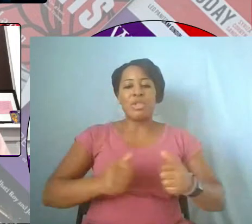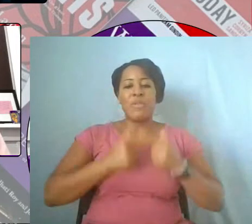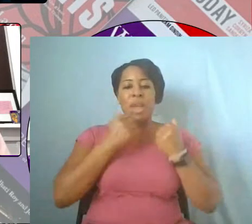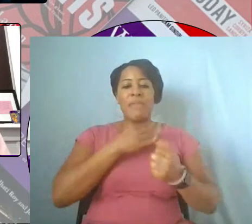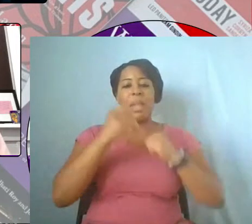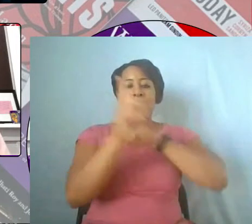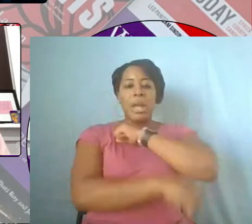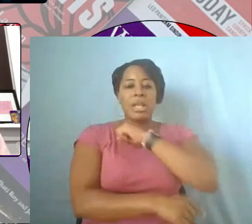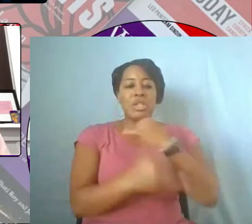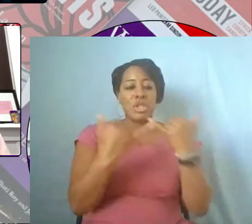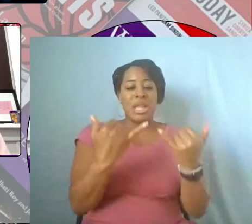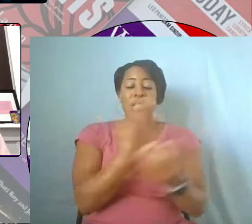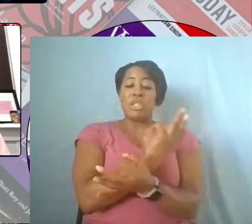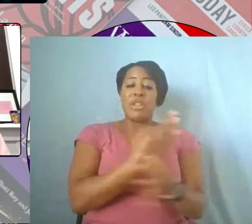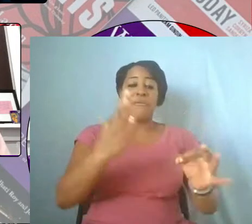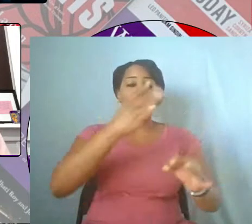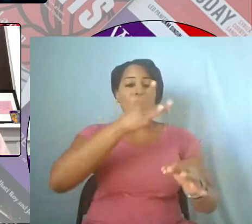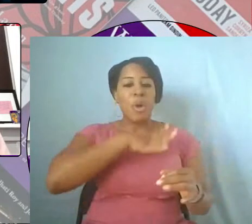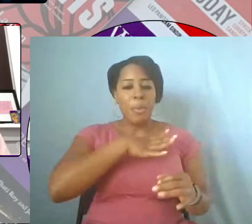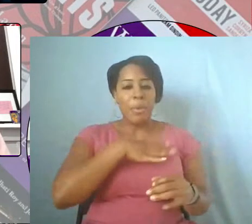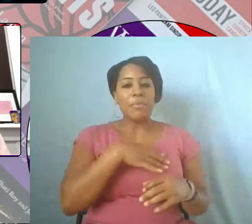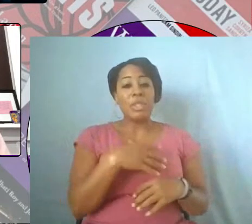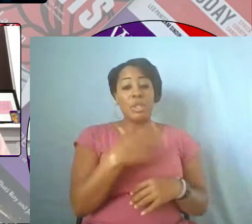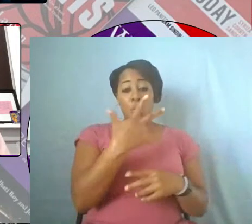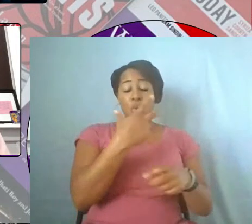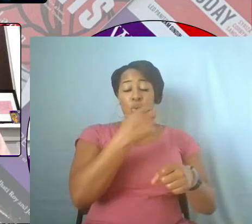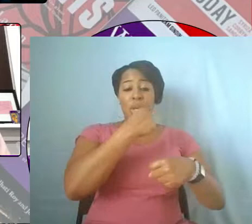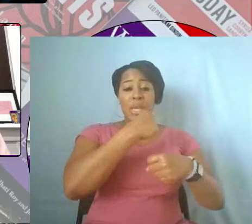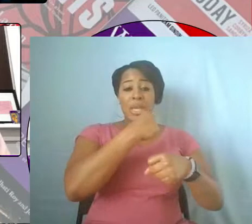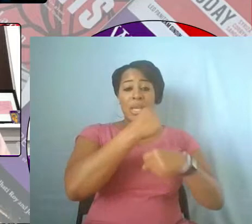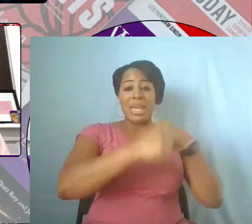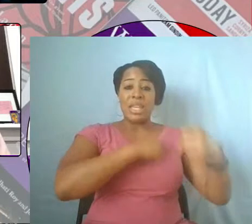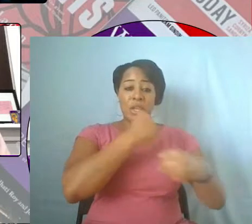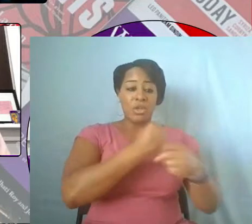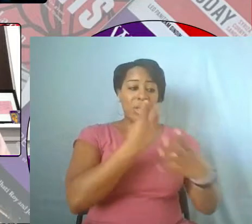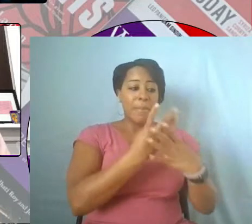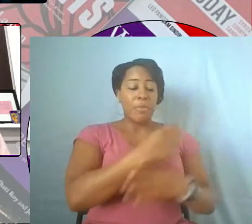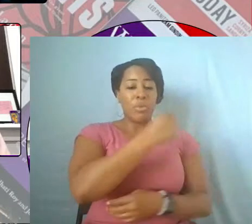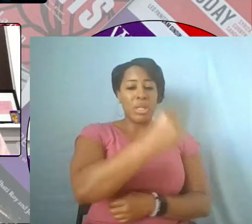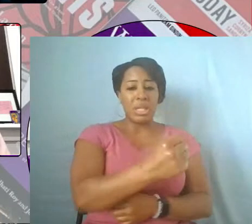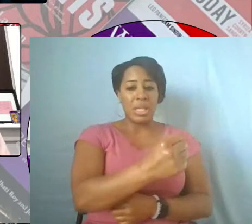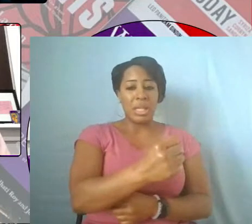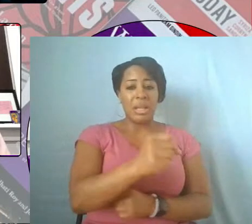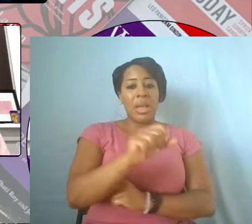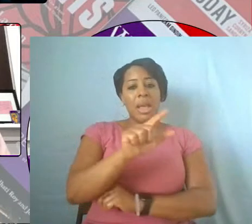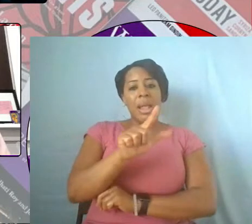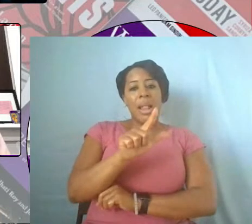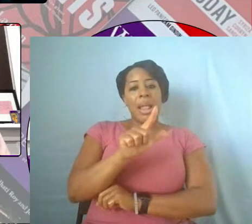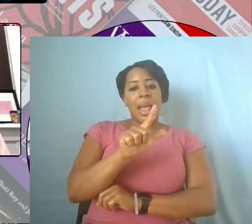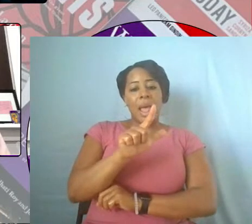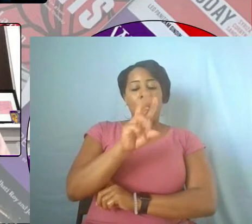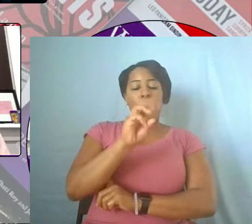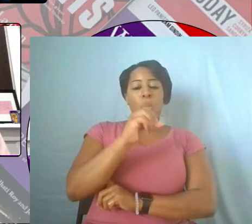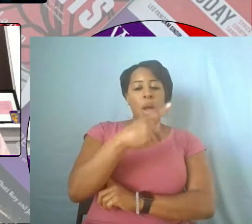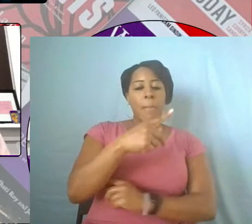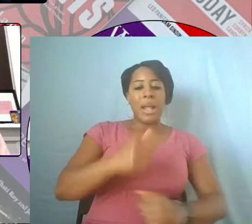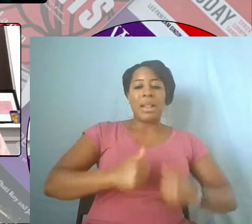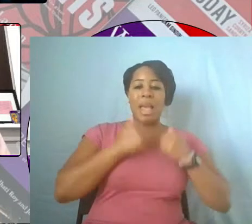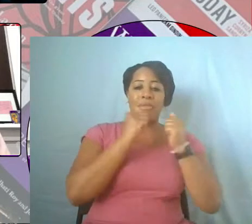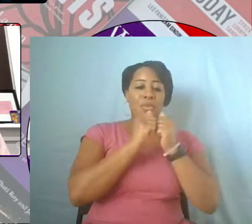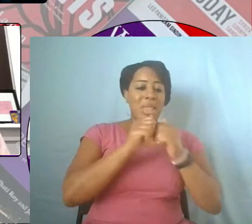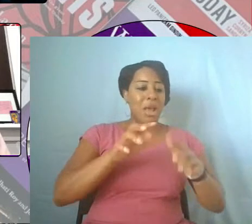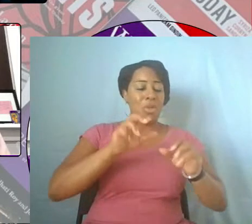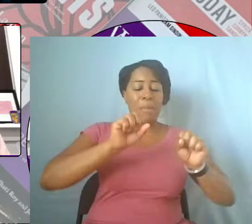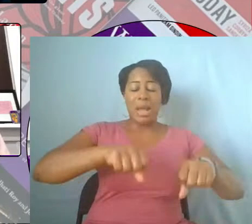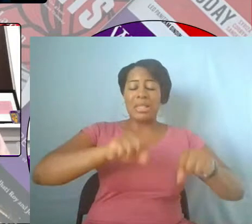woman. After spending 23 years imprisoned under an LWOP sentence, life without possibility of parole, she's